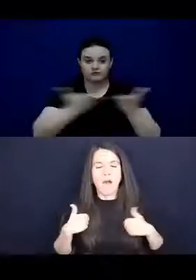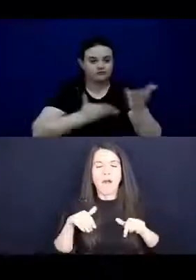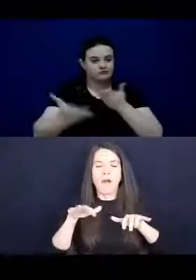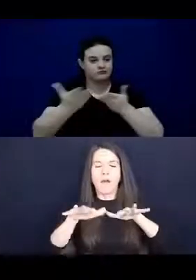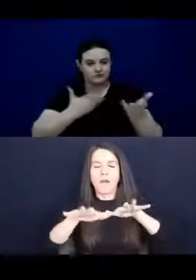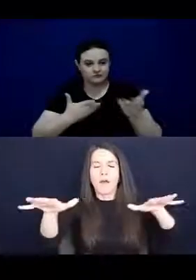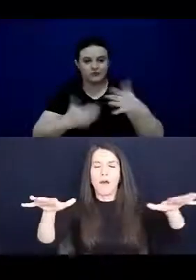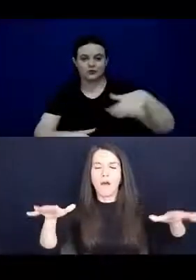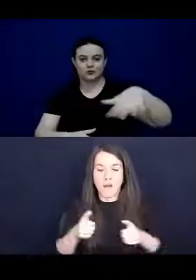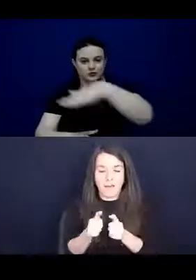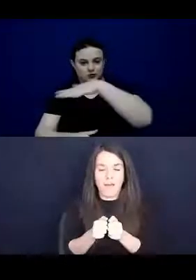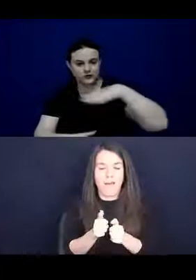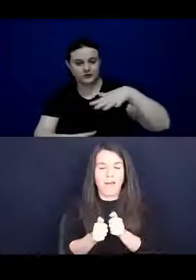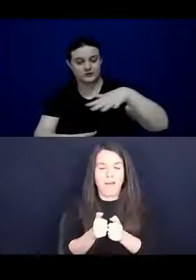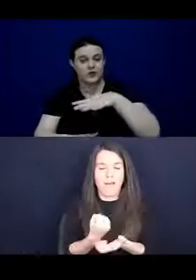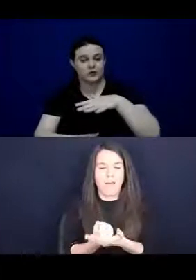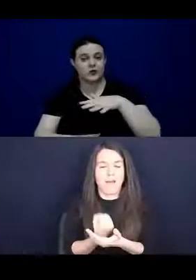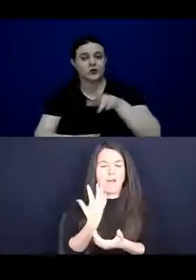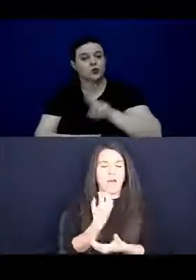the device.